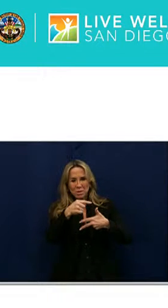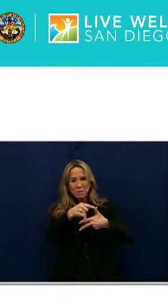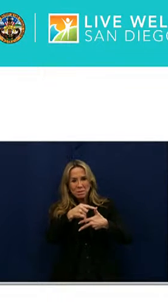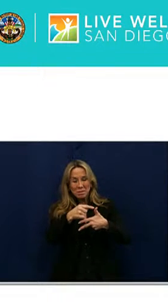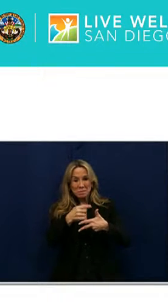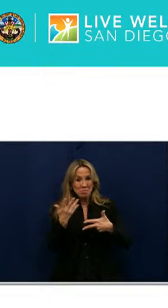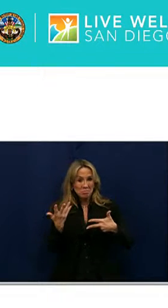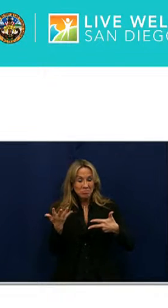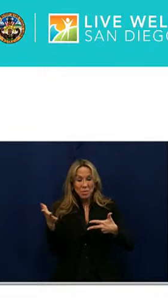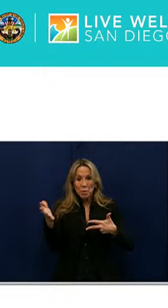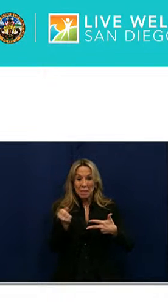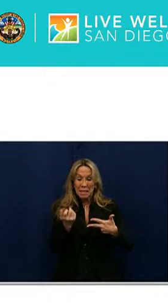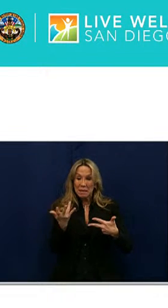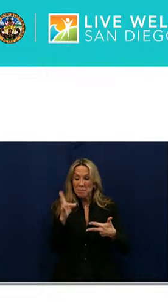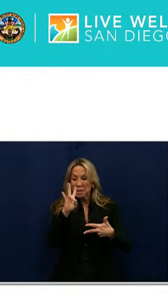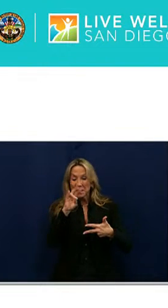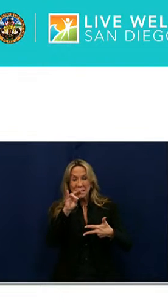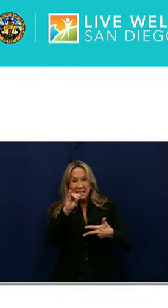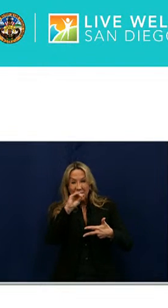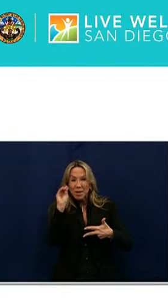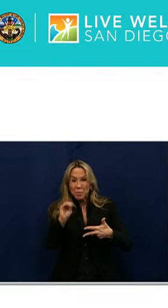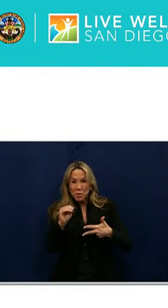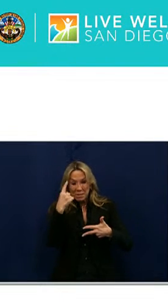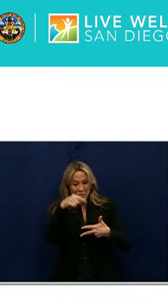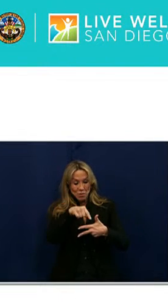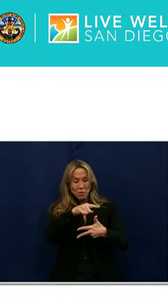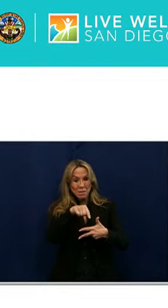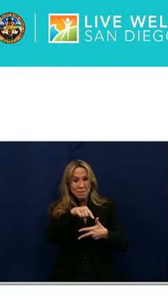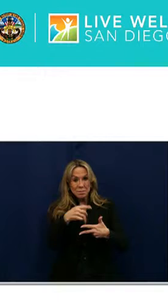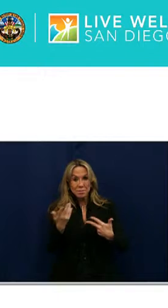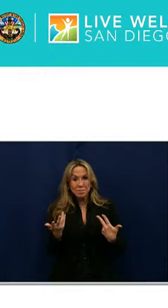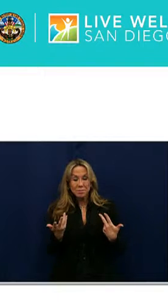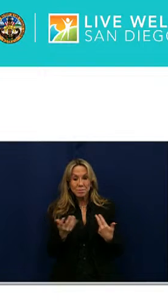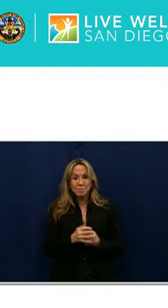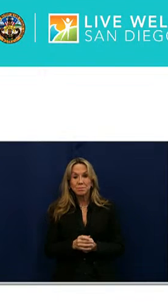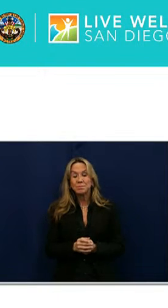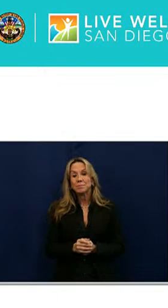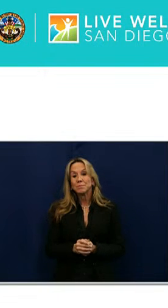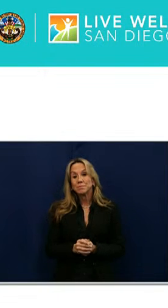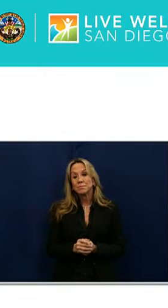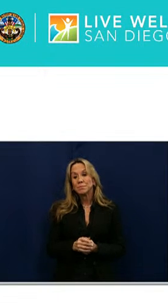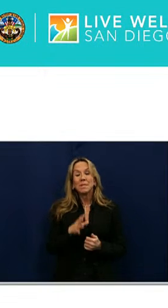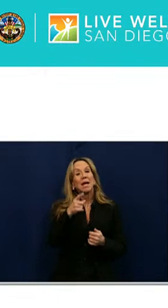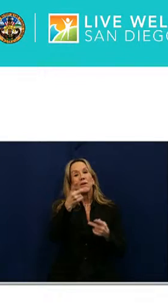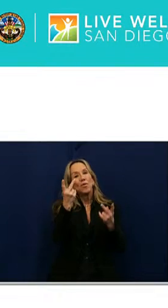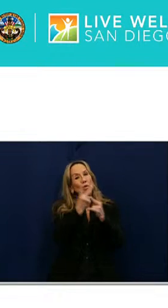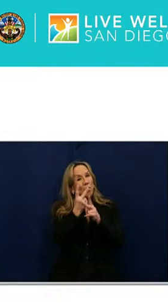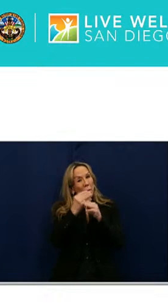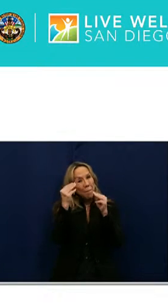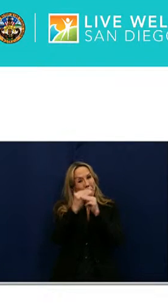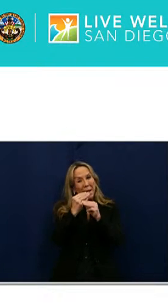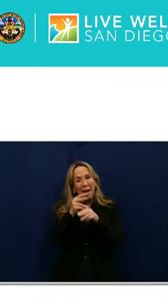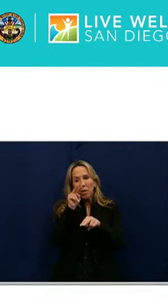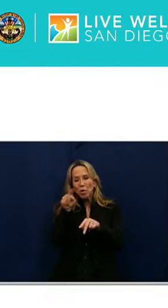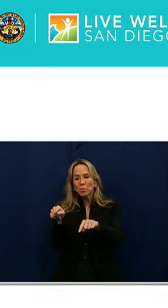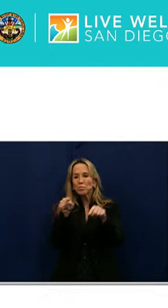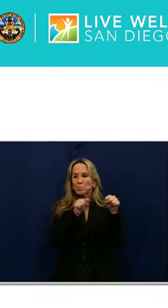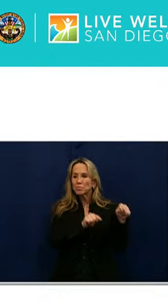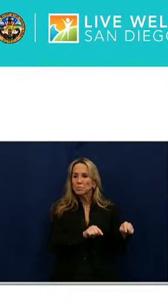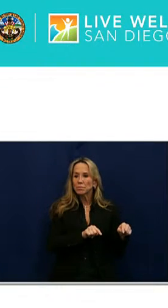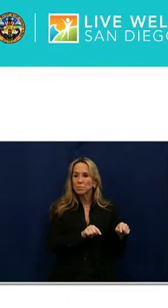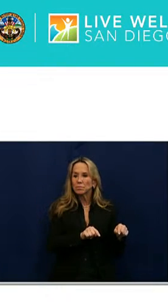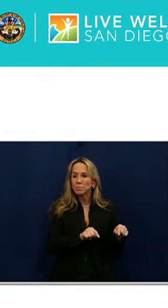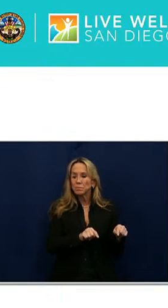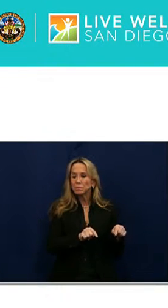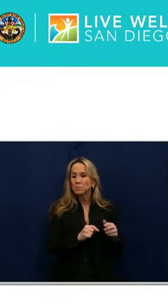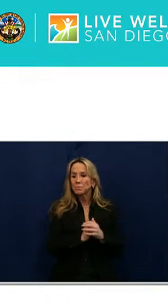about 70, just over 70%. And the math is, if you go back to